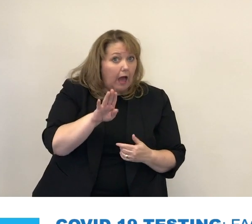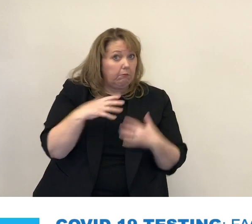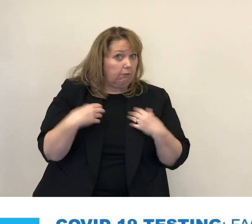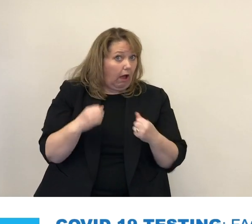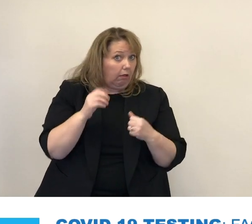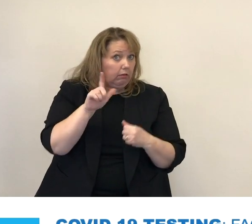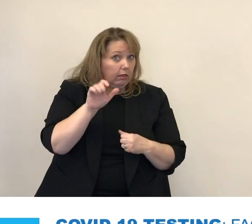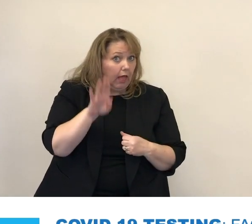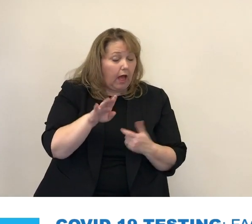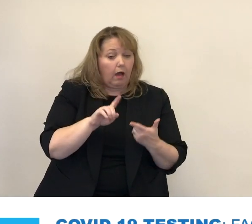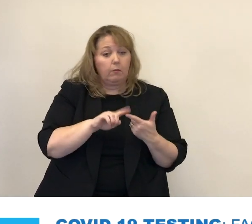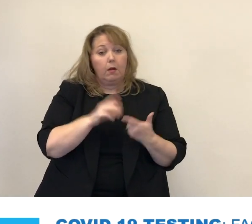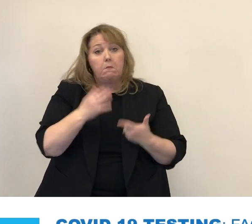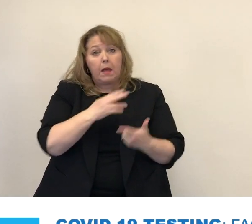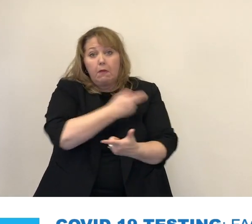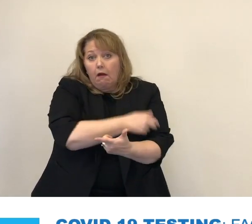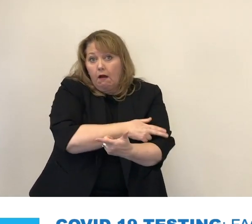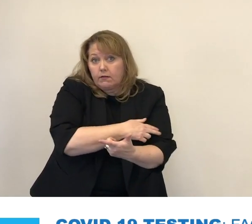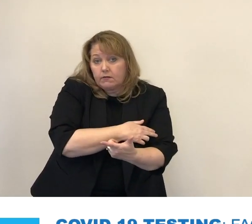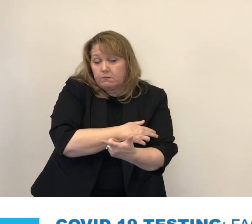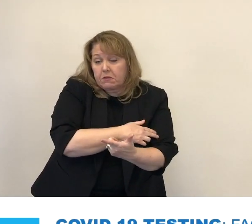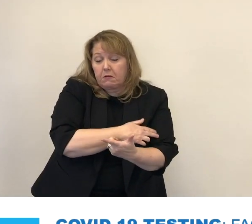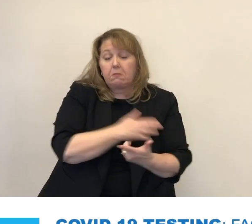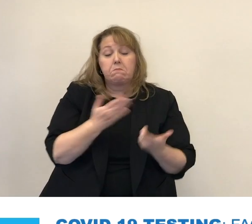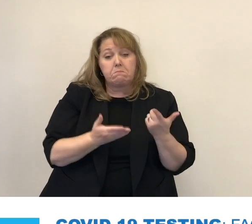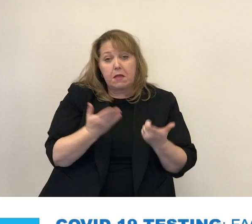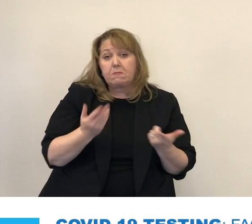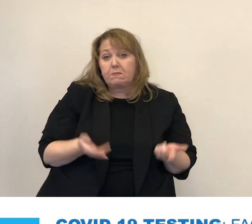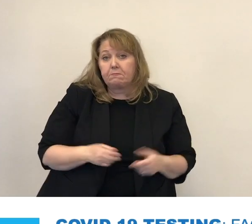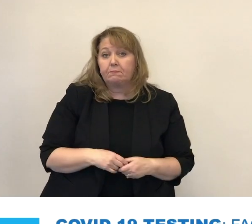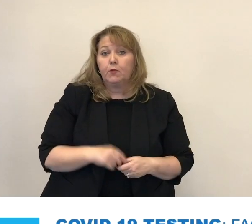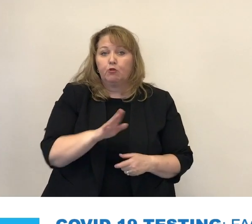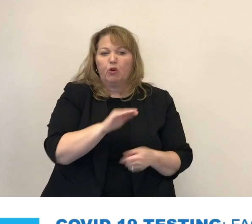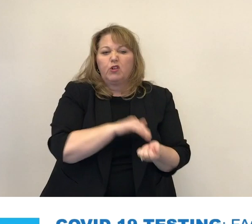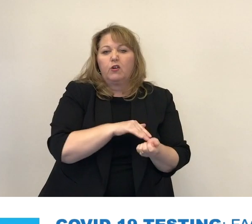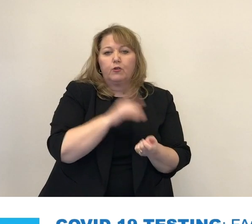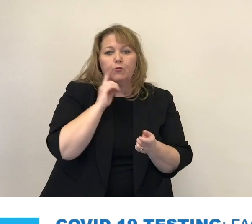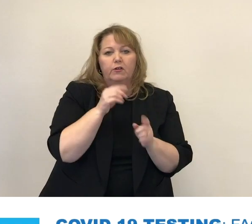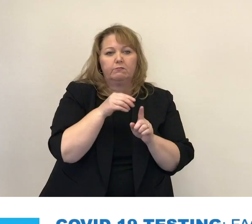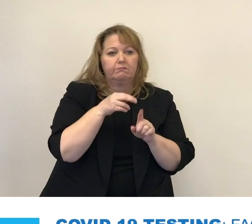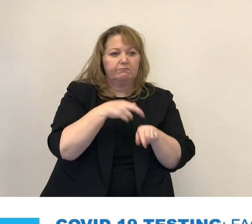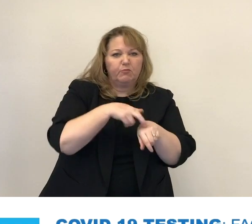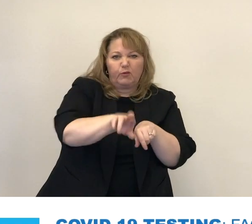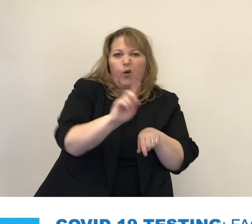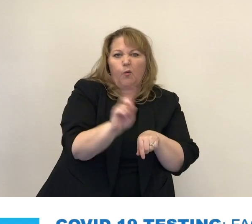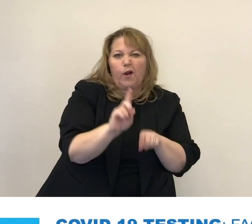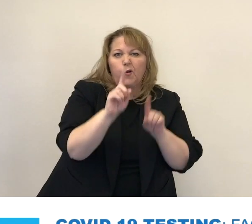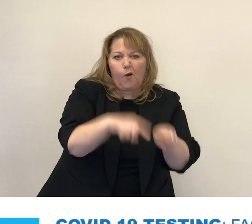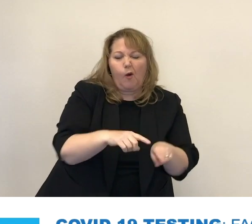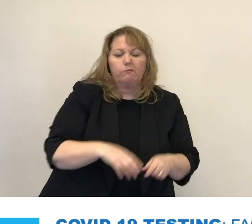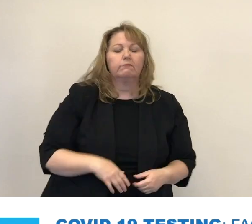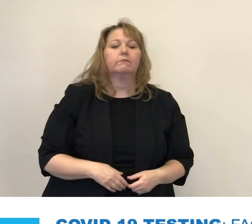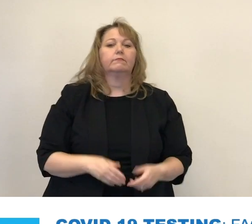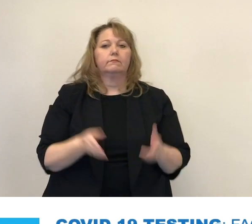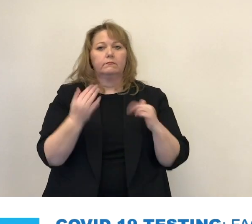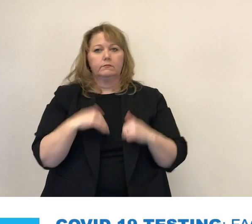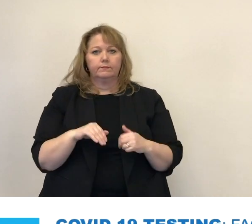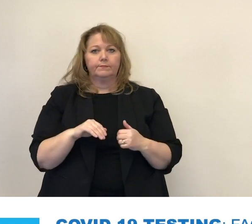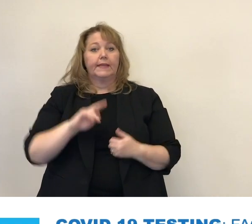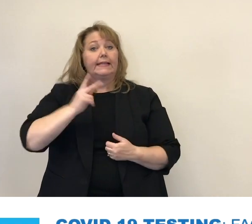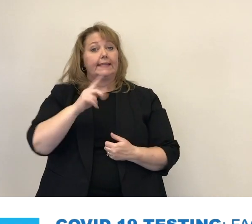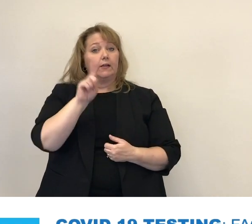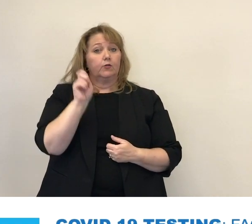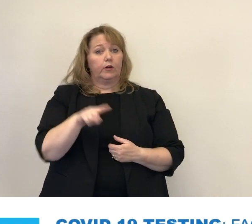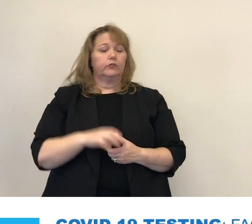certain hospitals are providing testing. Great, thank you. A second question, if someone in my house tests positive